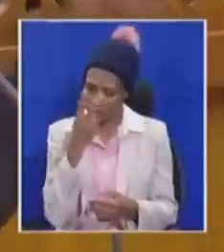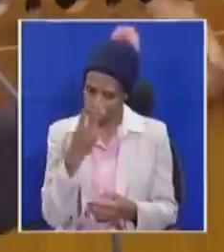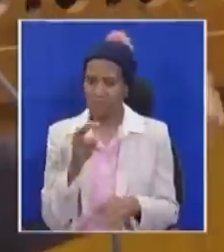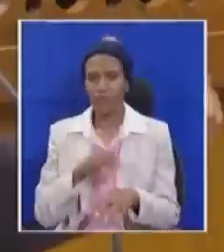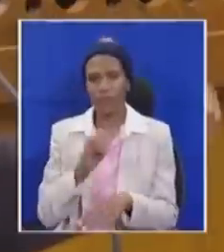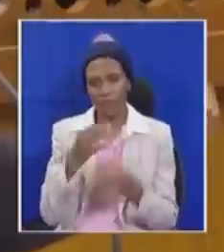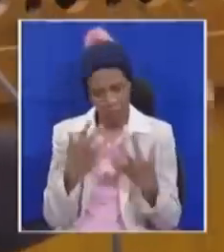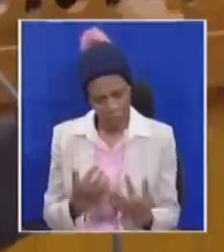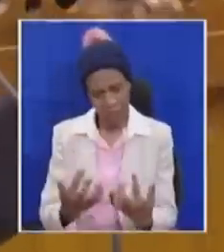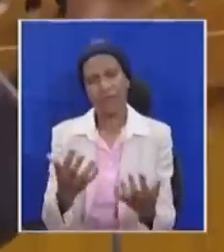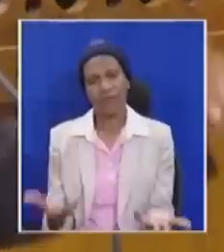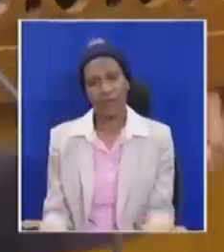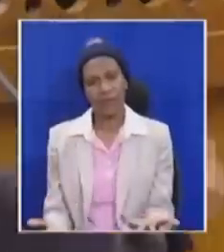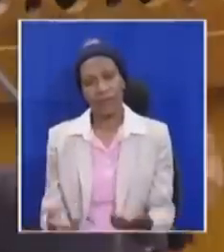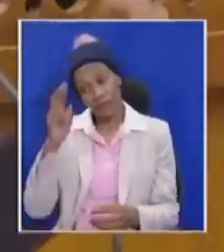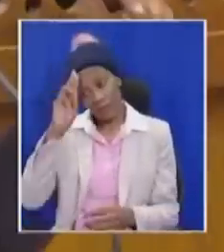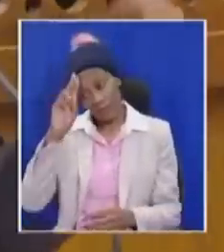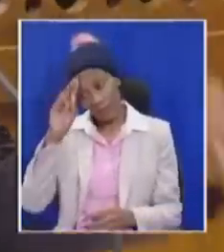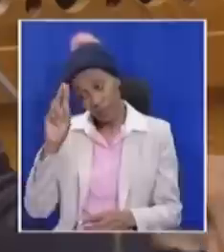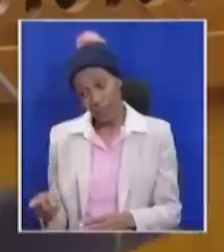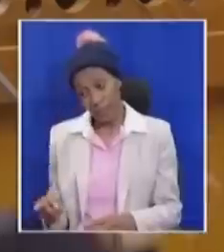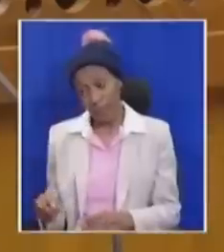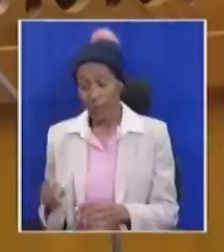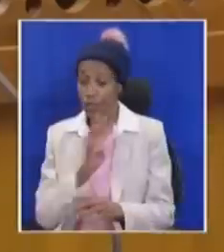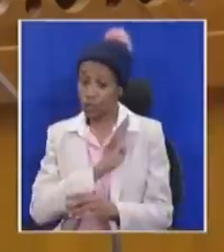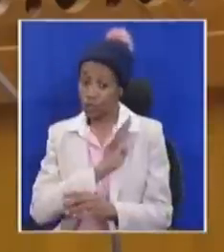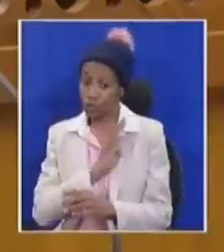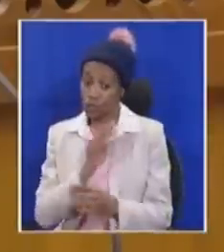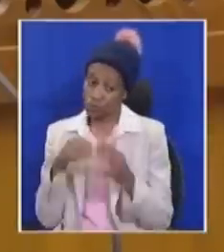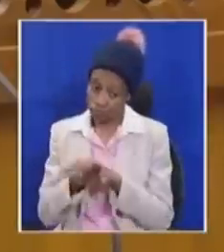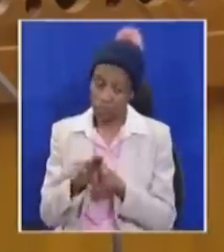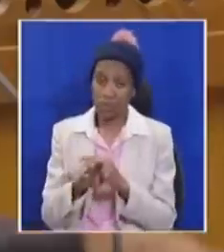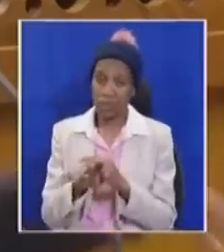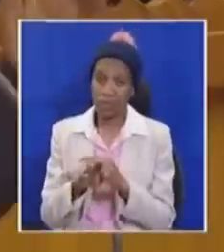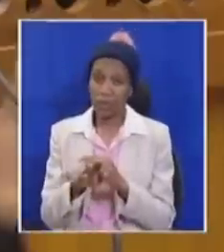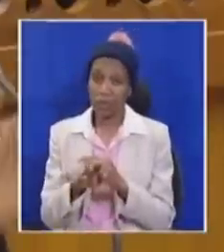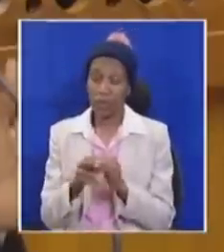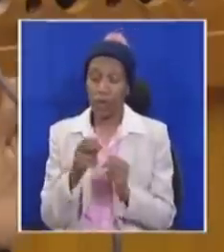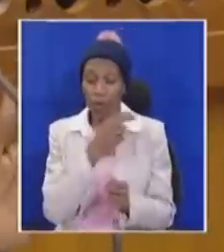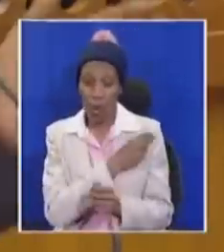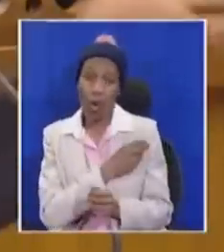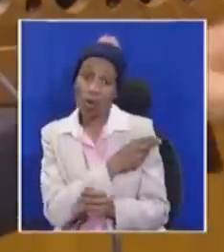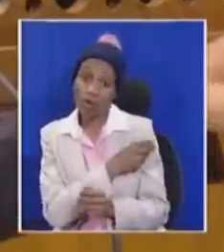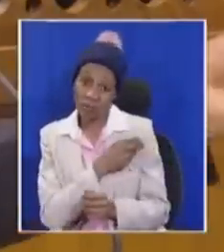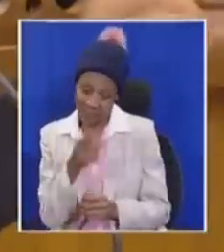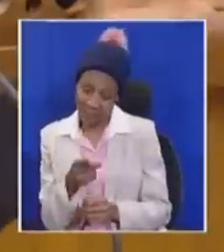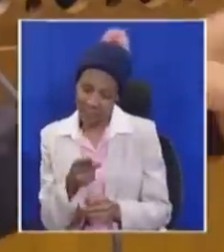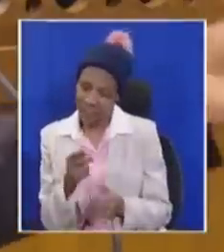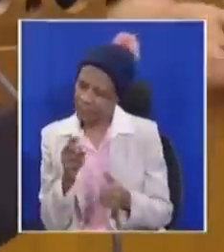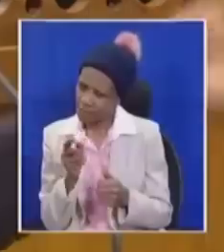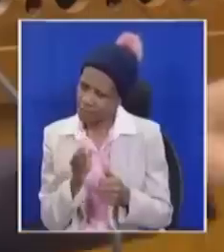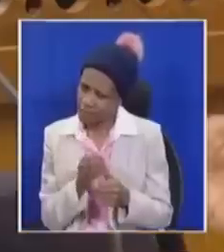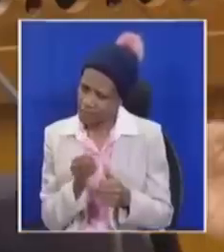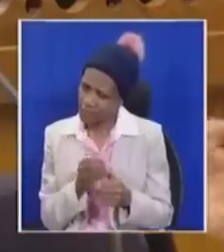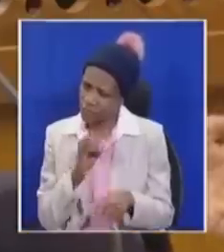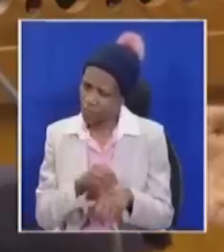to send military to go and assist in hospitals. That was the first sign that there's a problem in the